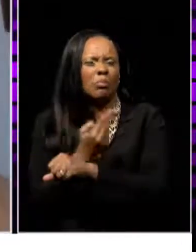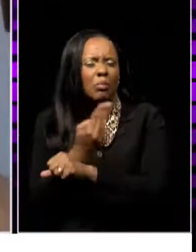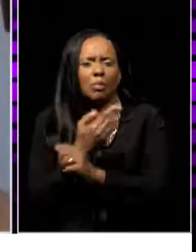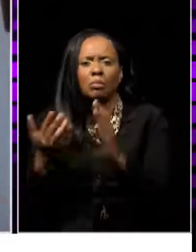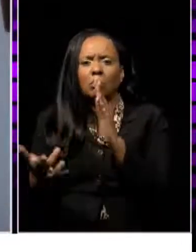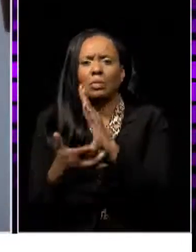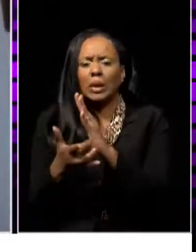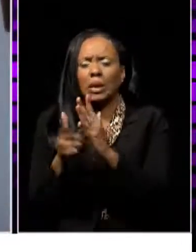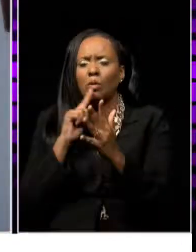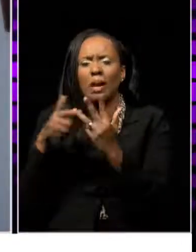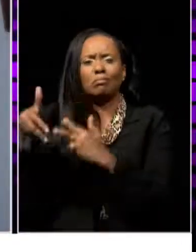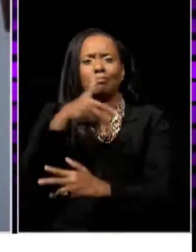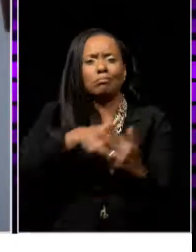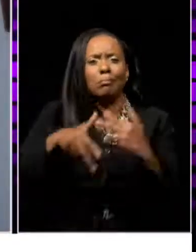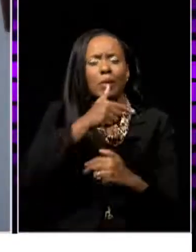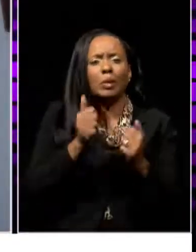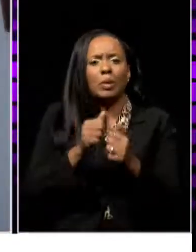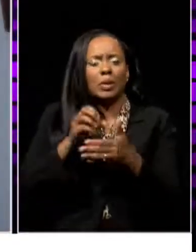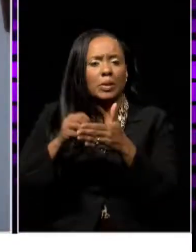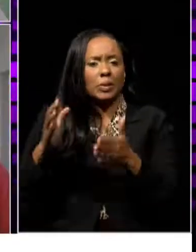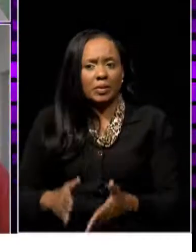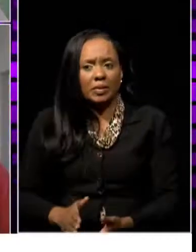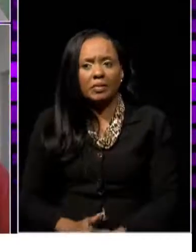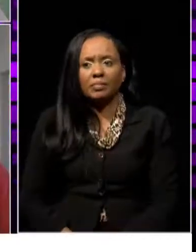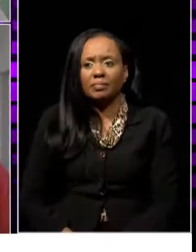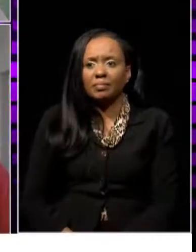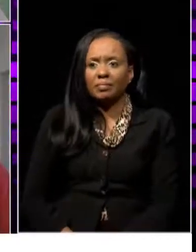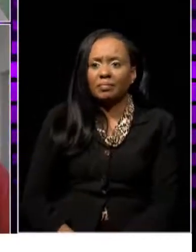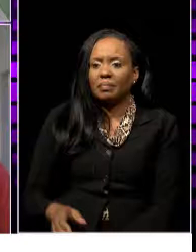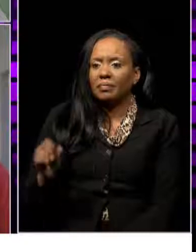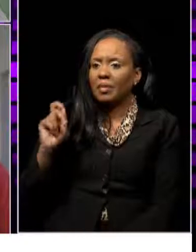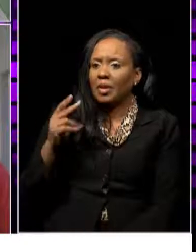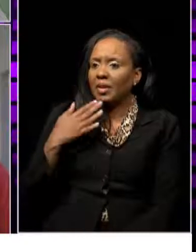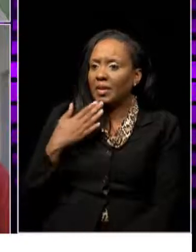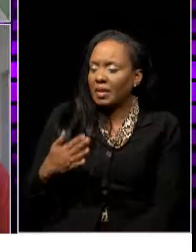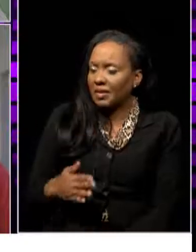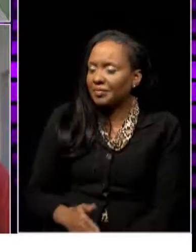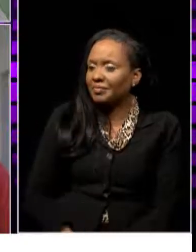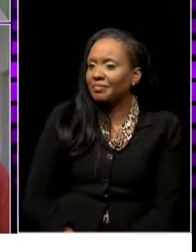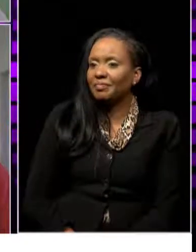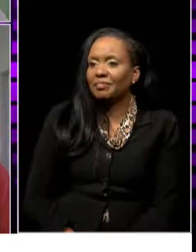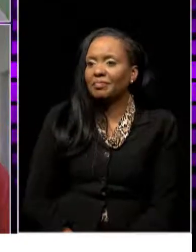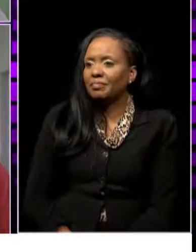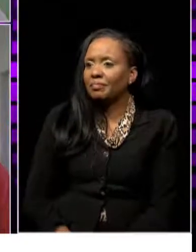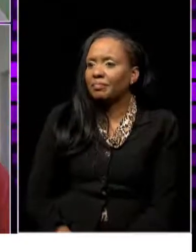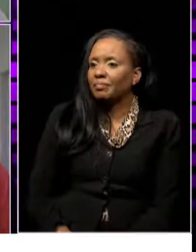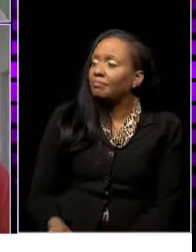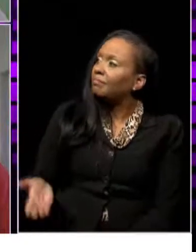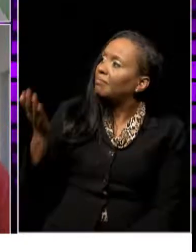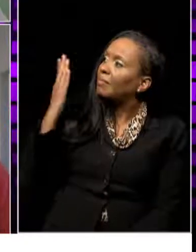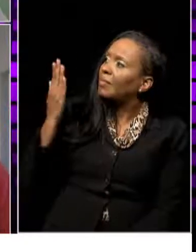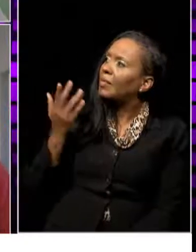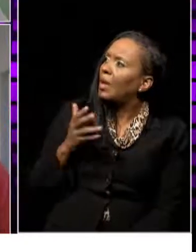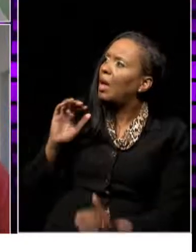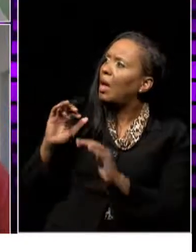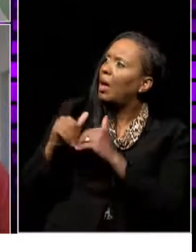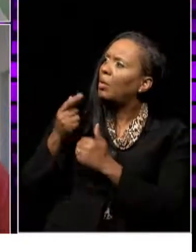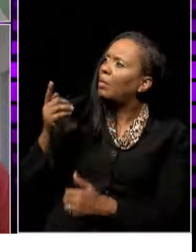interact with the students after school. Thank you. And Mr. Richards, what are your thoughts on a blended